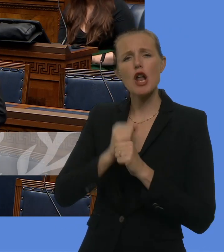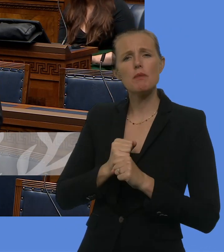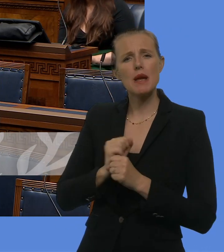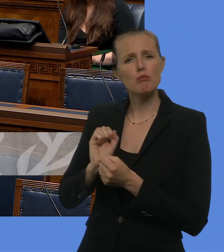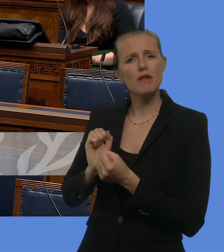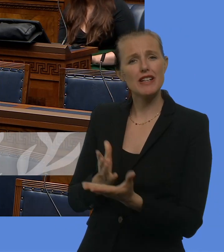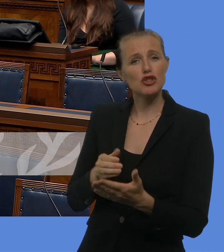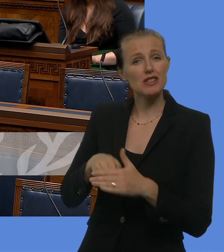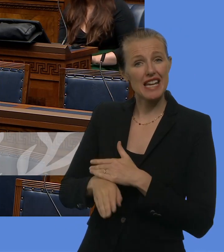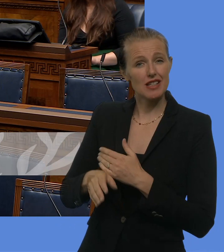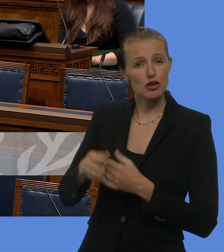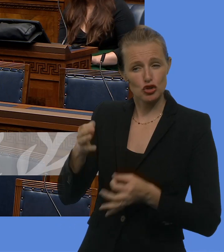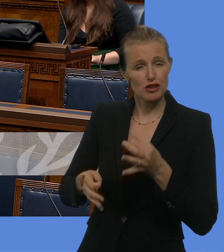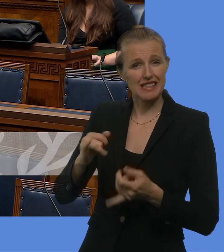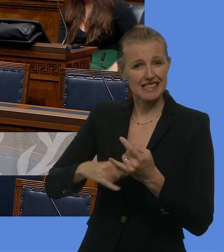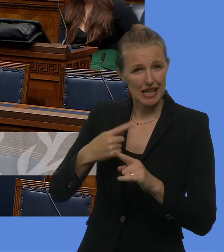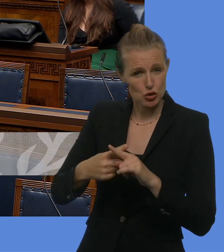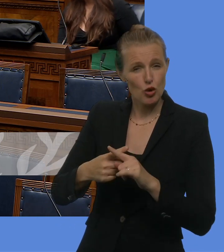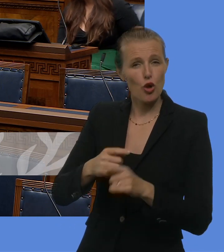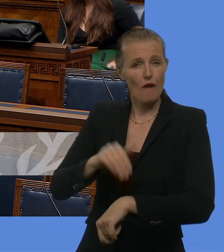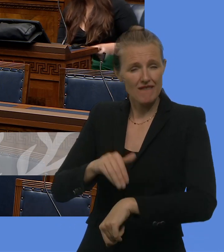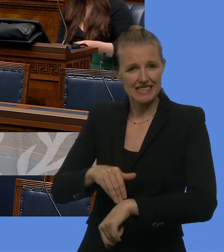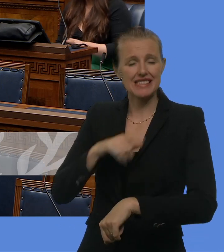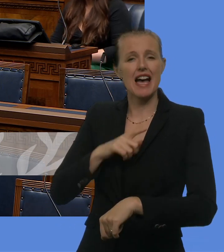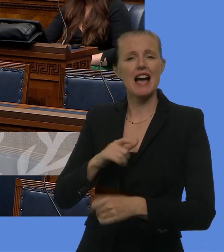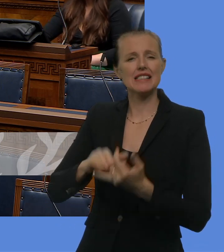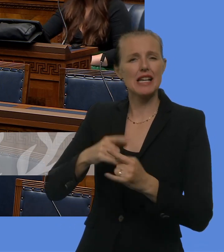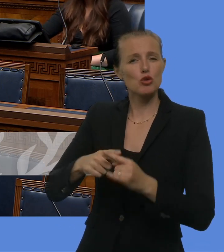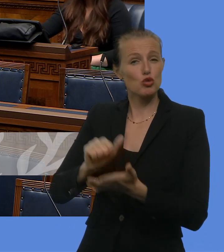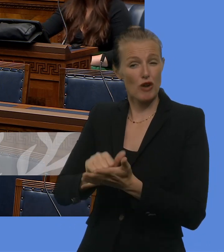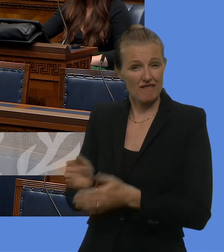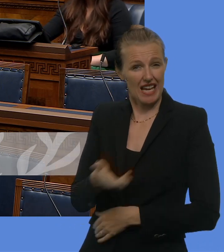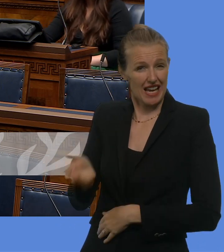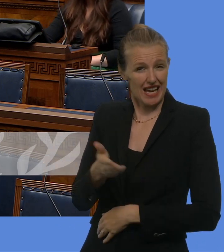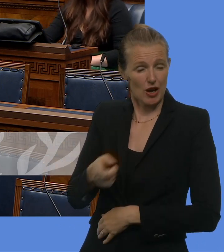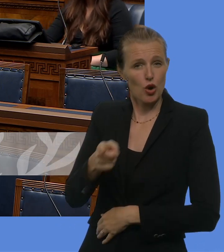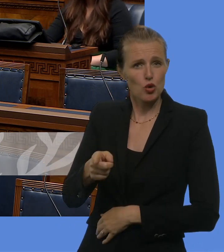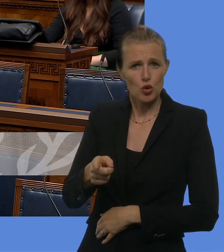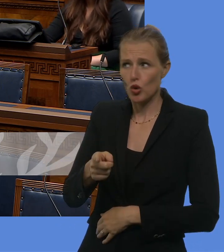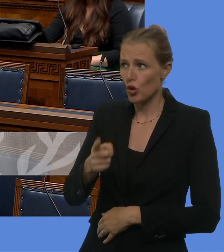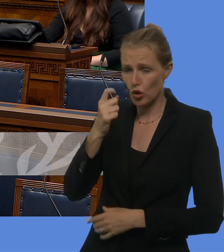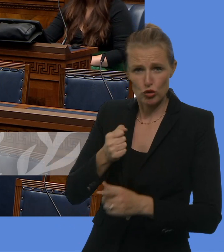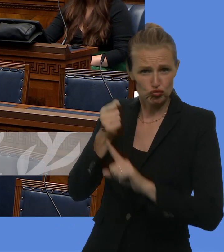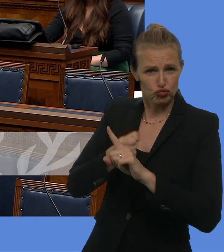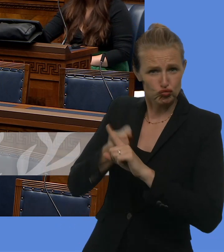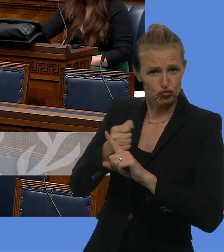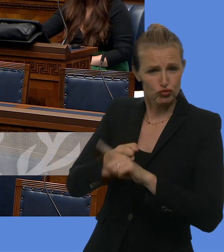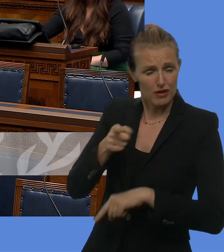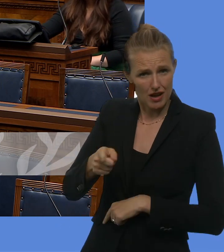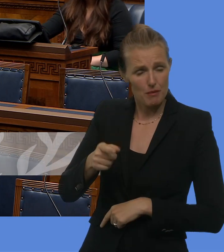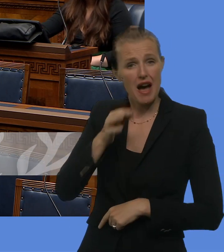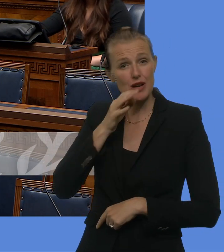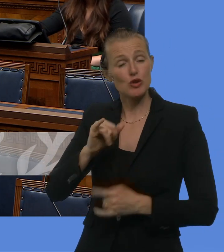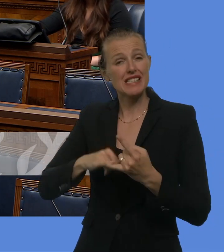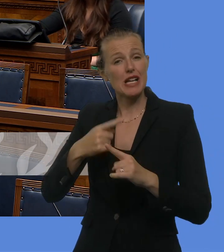the Justice Sexual Offences and Trafficking of Victims Act. Can I ask, will you do what sexual offence